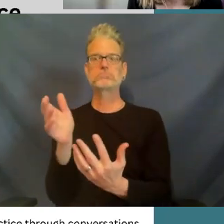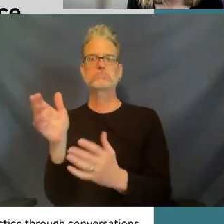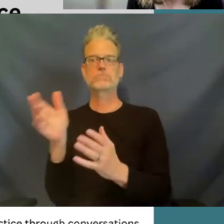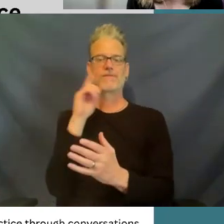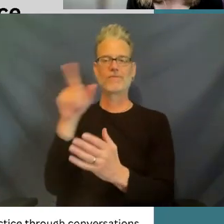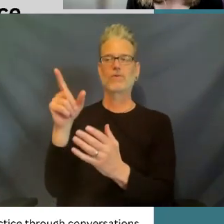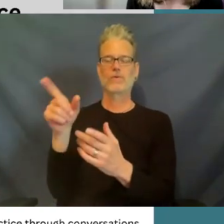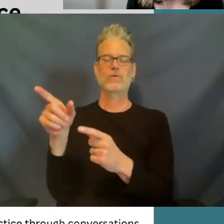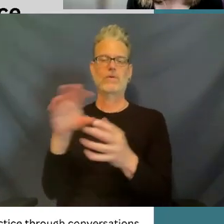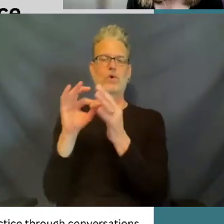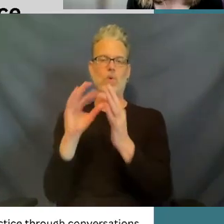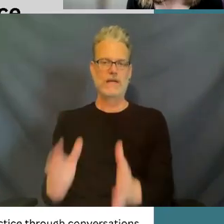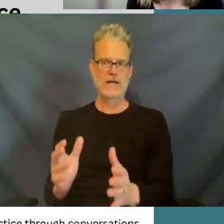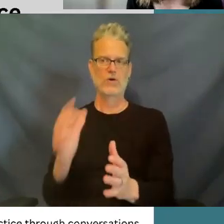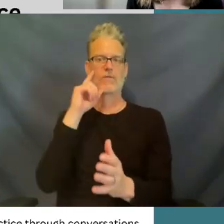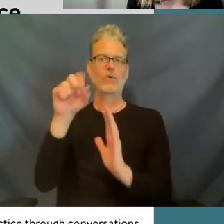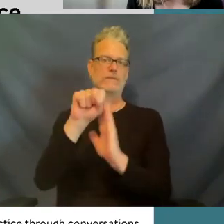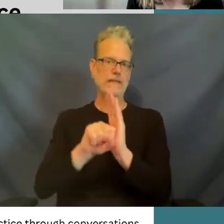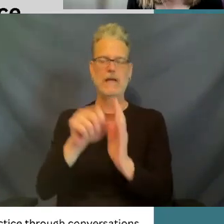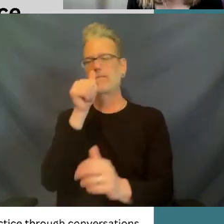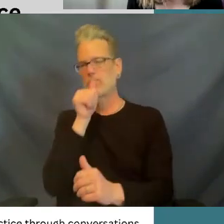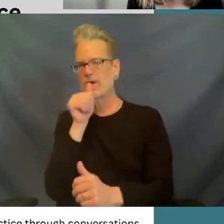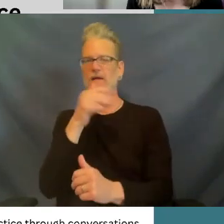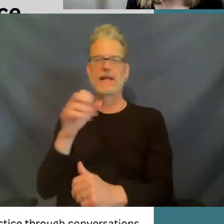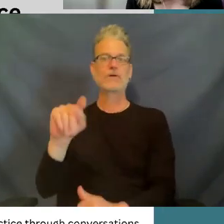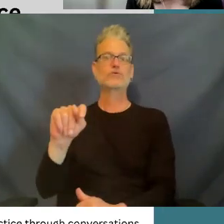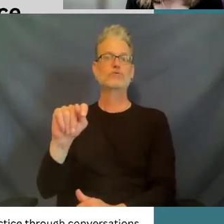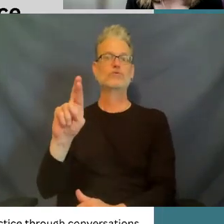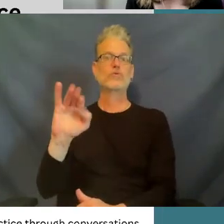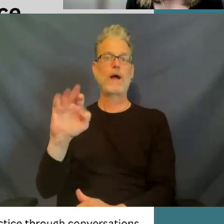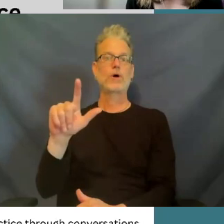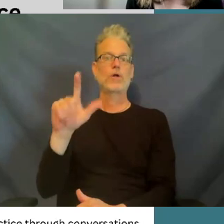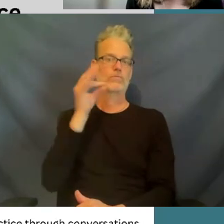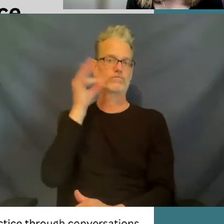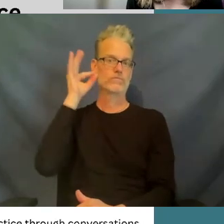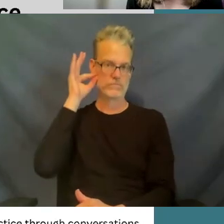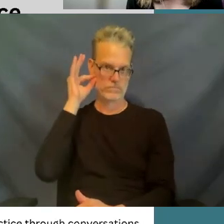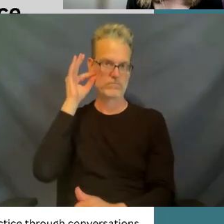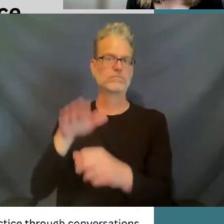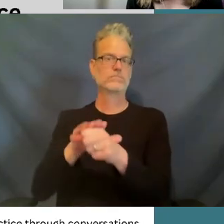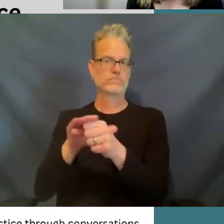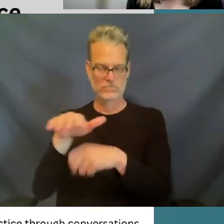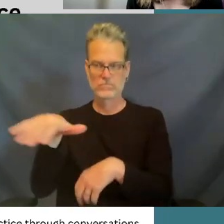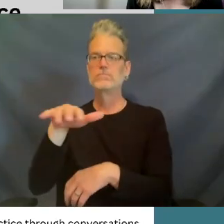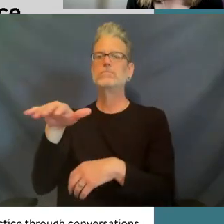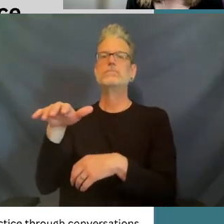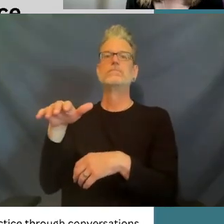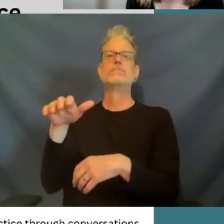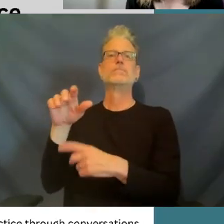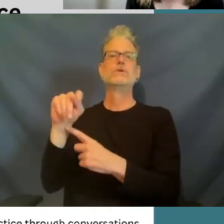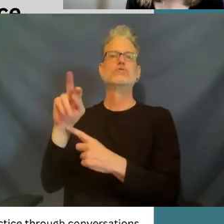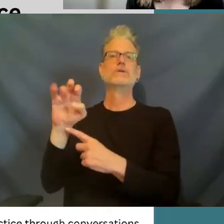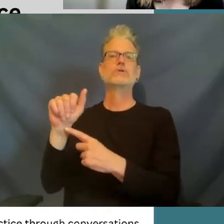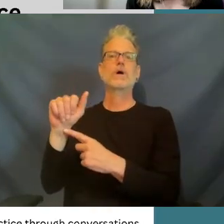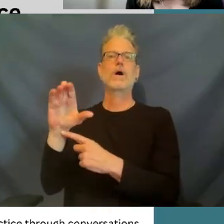Coordinator for State, Private, and Tribal Forestry, and Tasha Caldwell, Assistant Director